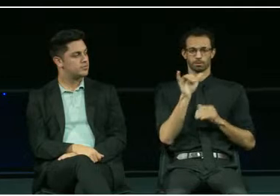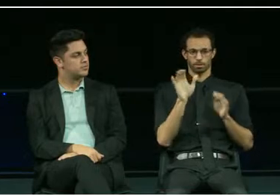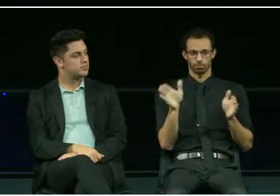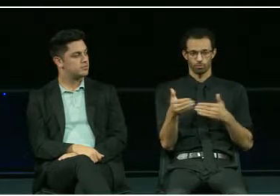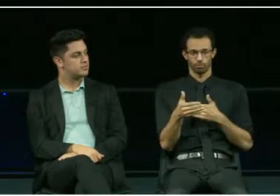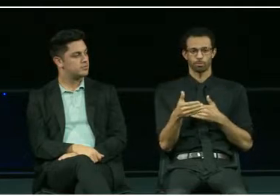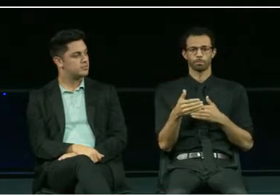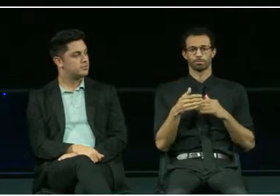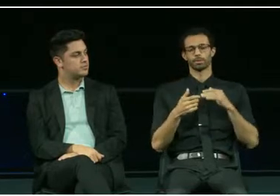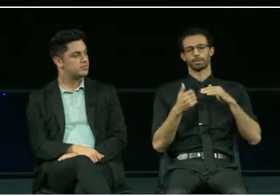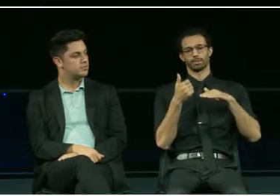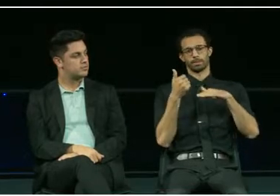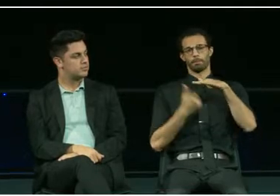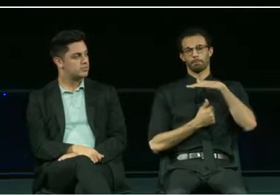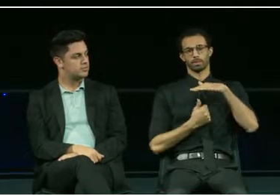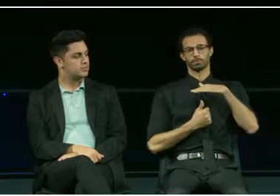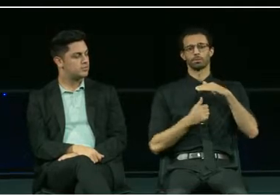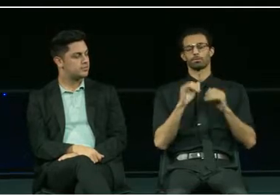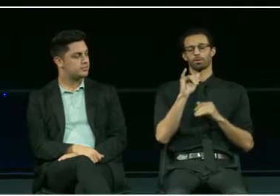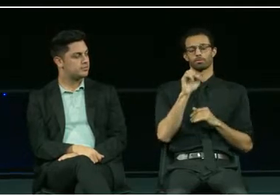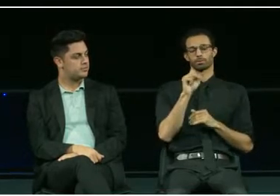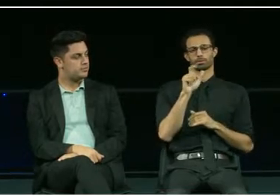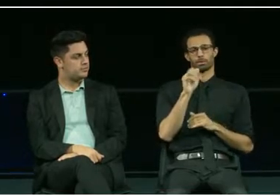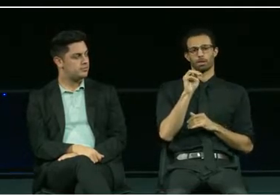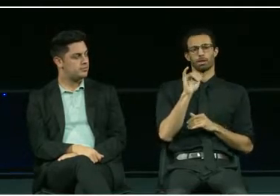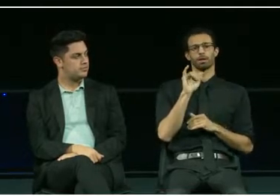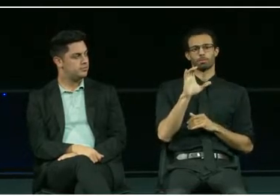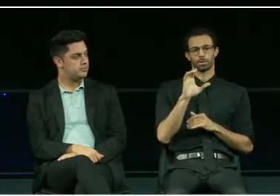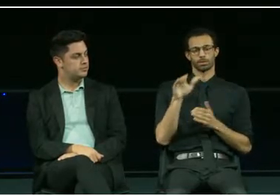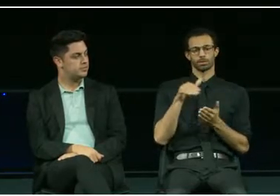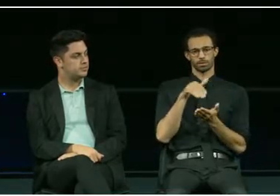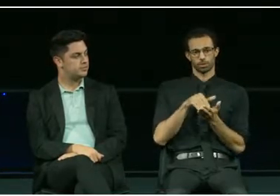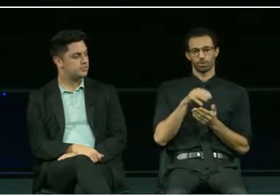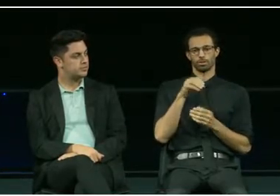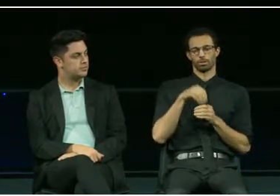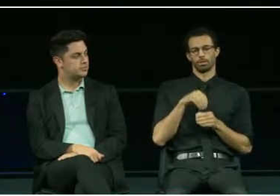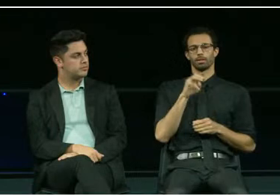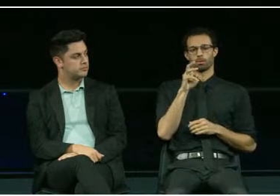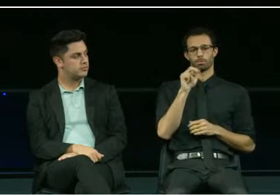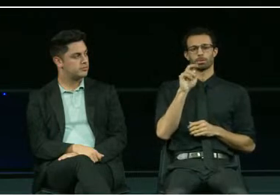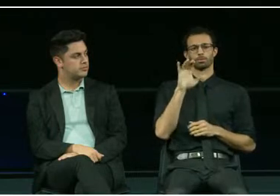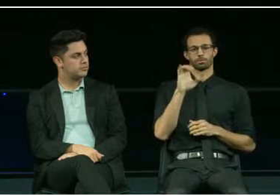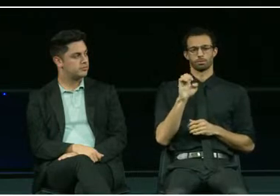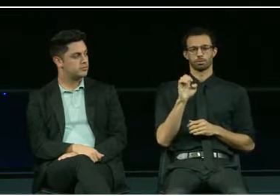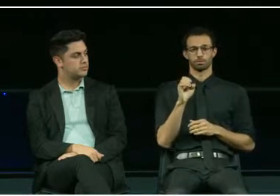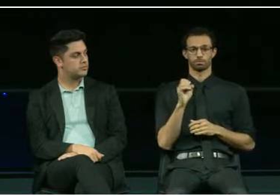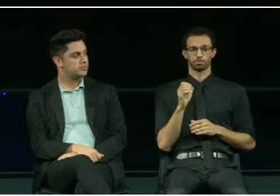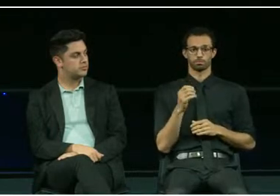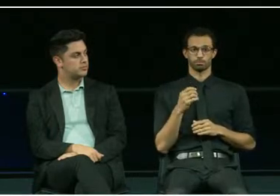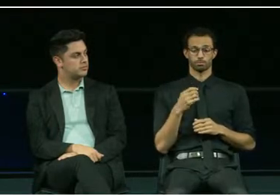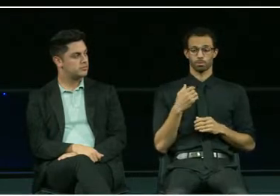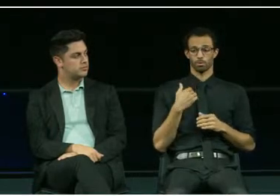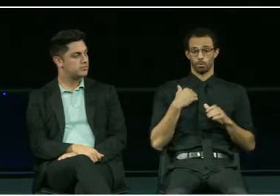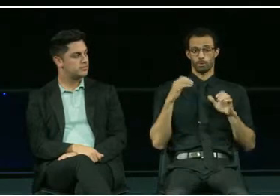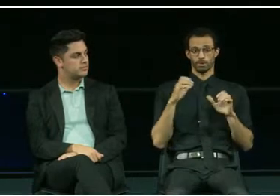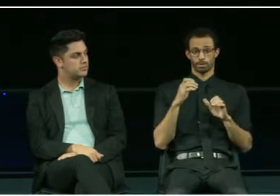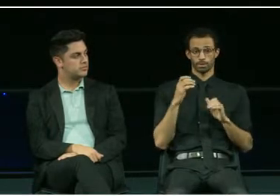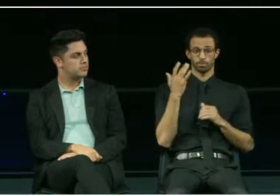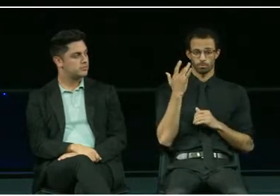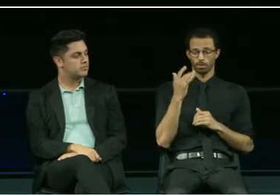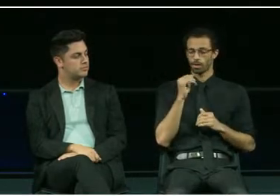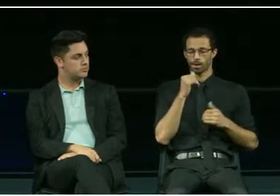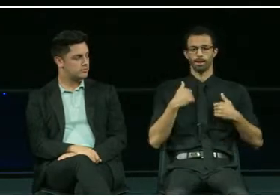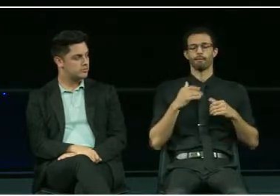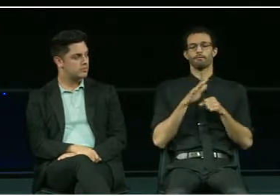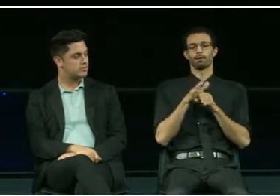was the basement of the Islamic Center of Muncie. And we did that partly because we didn't have enough money to